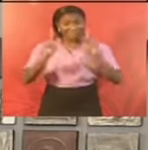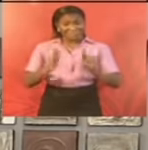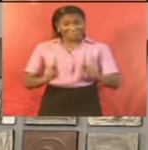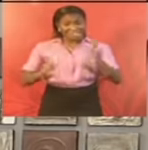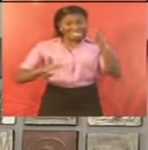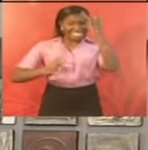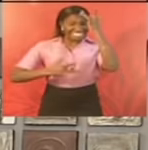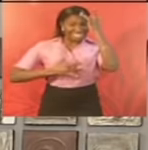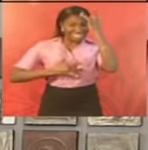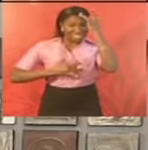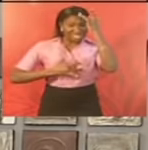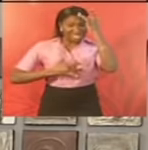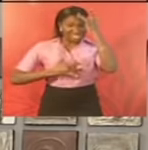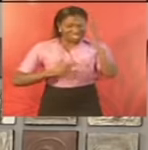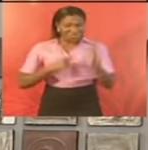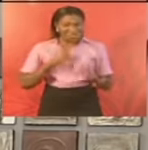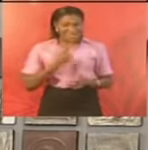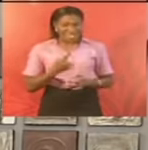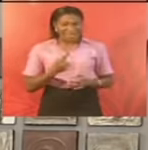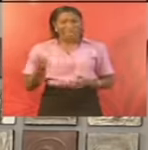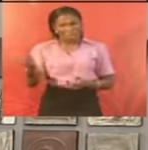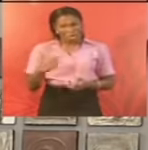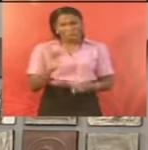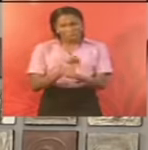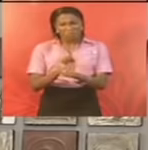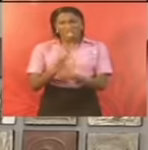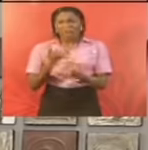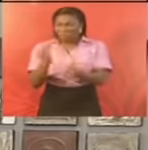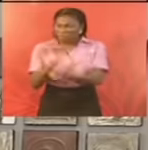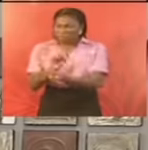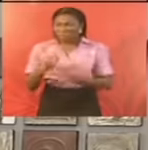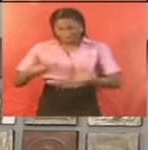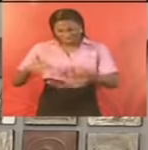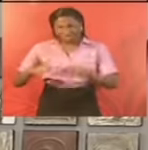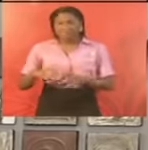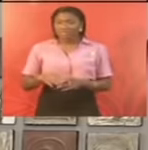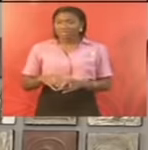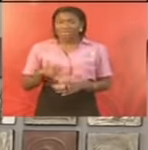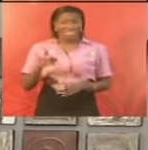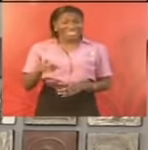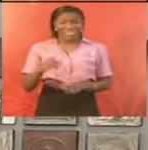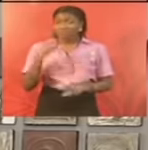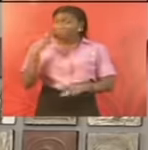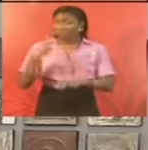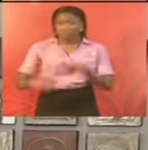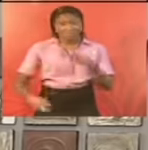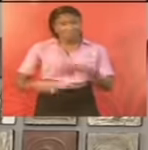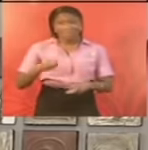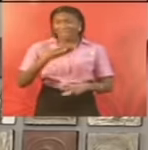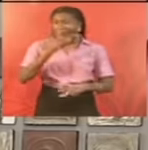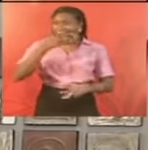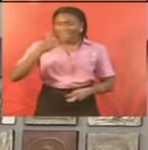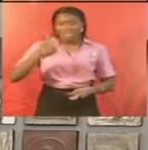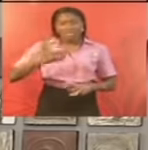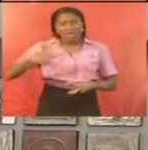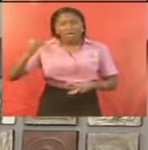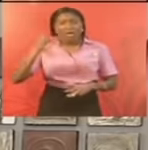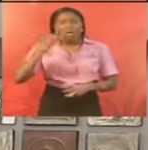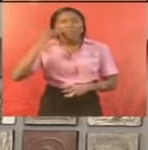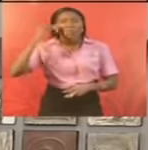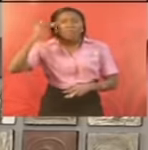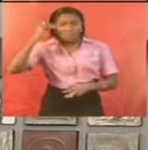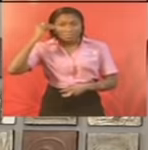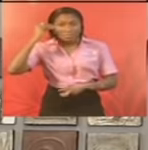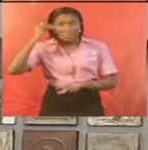is going to result in greater disruption than having 1 or 2 ill persons out. The faster we can identify that someone